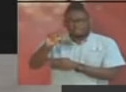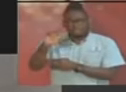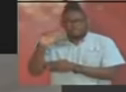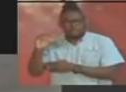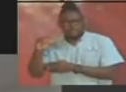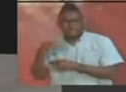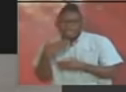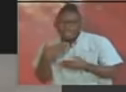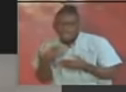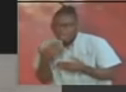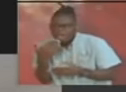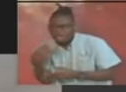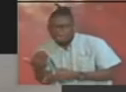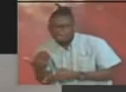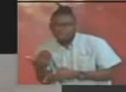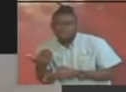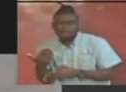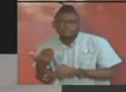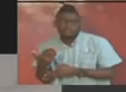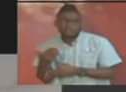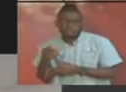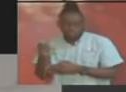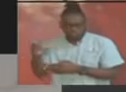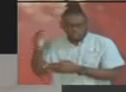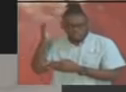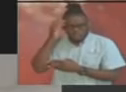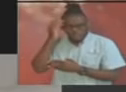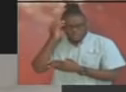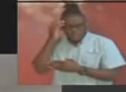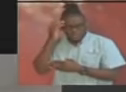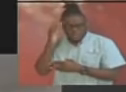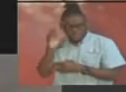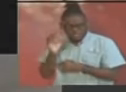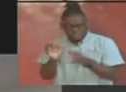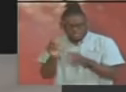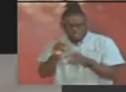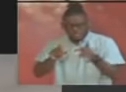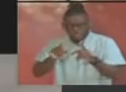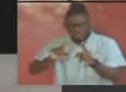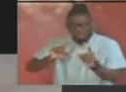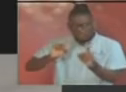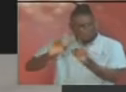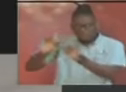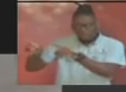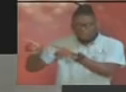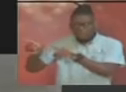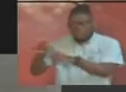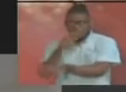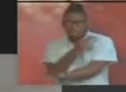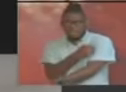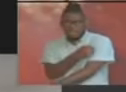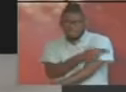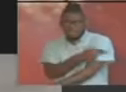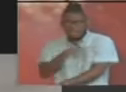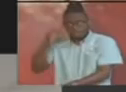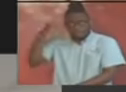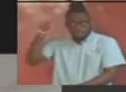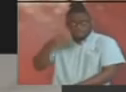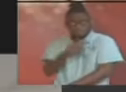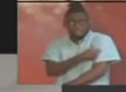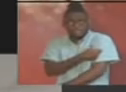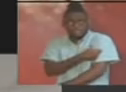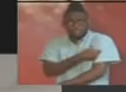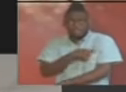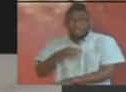children to get yellow fever vaccines after the last call that was put out? Sure. And are people in affected areas getting